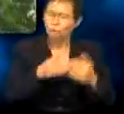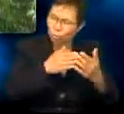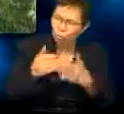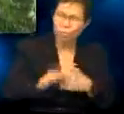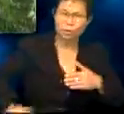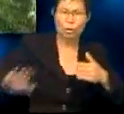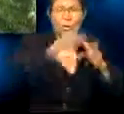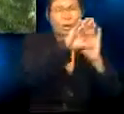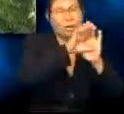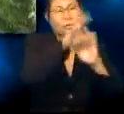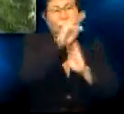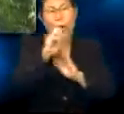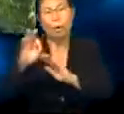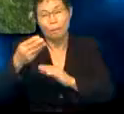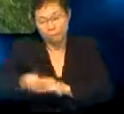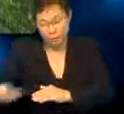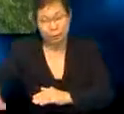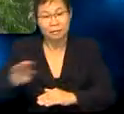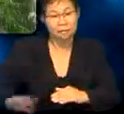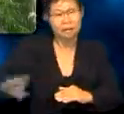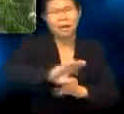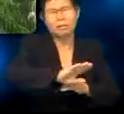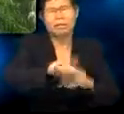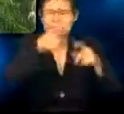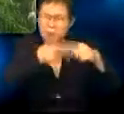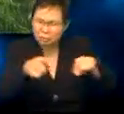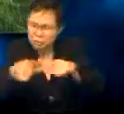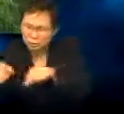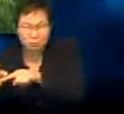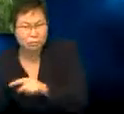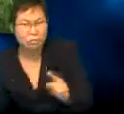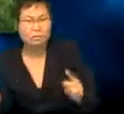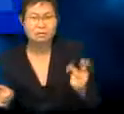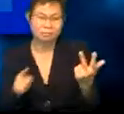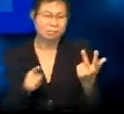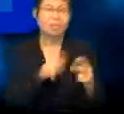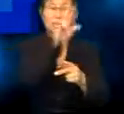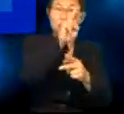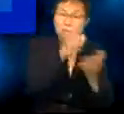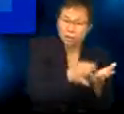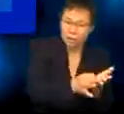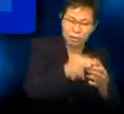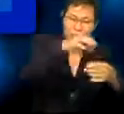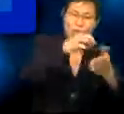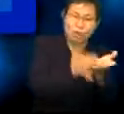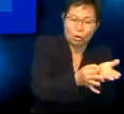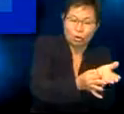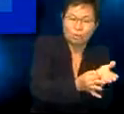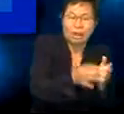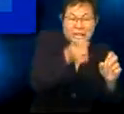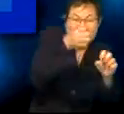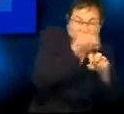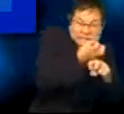Although they are all examples of matter, they are quite different. The 20-cent coin